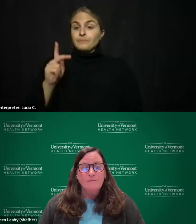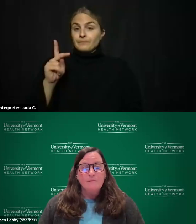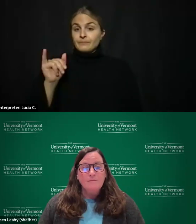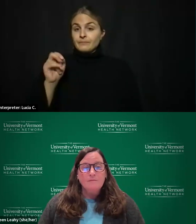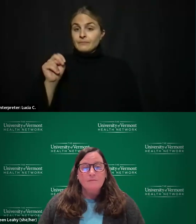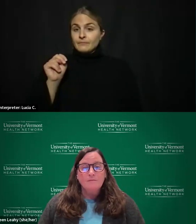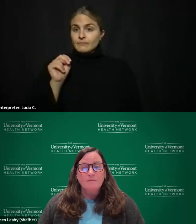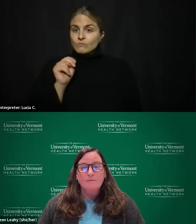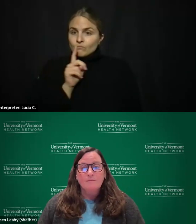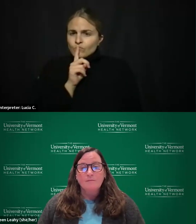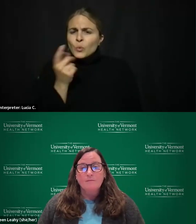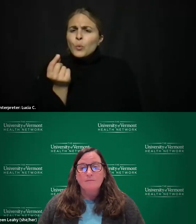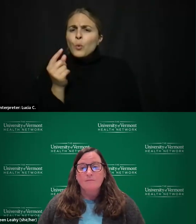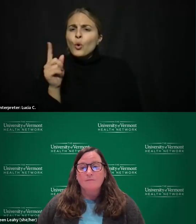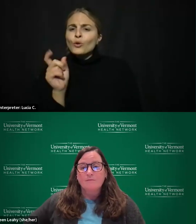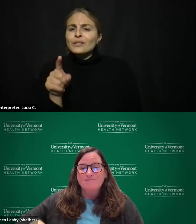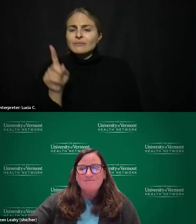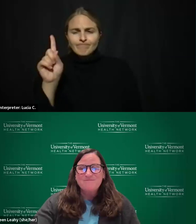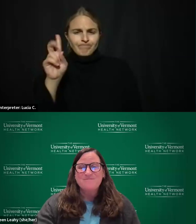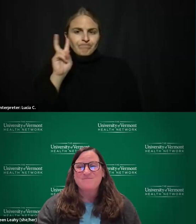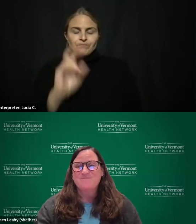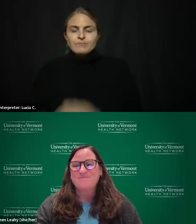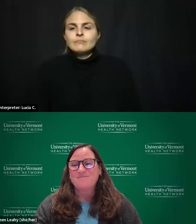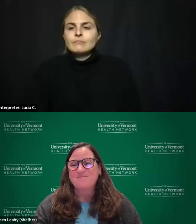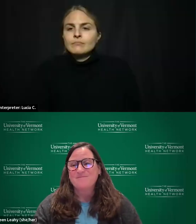Oh, we might have one more question. Let me just see.